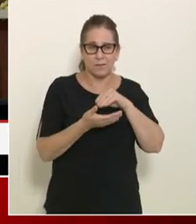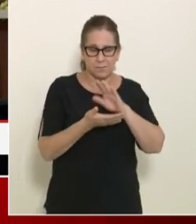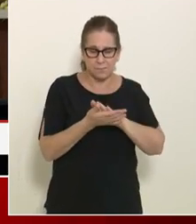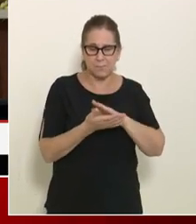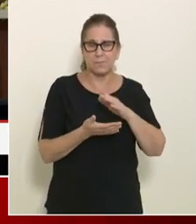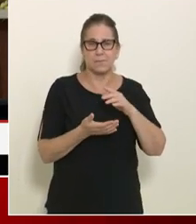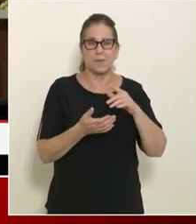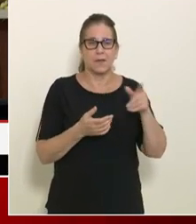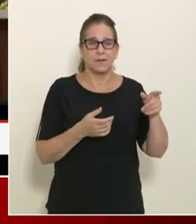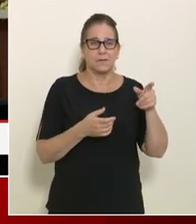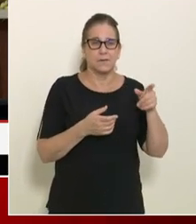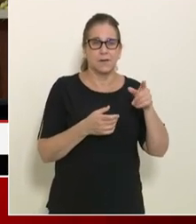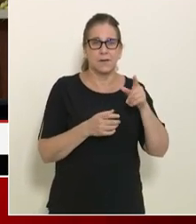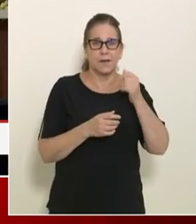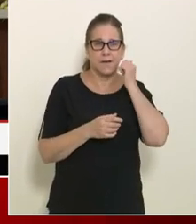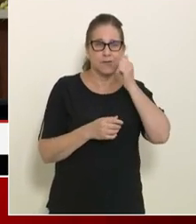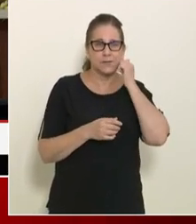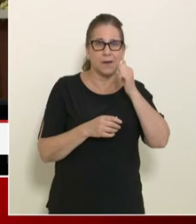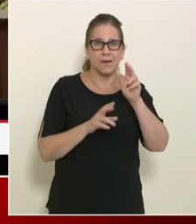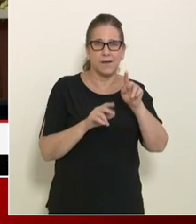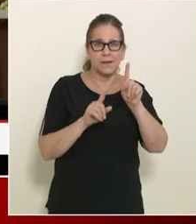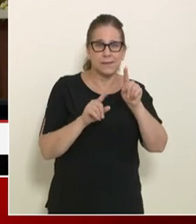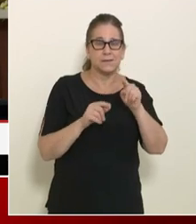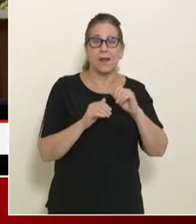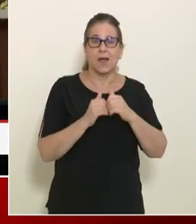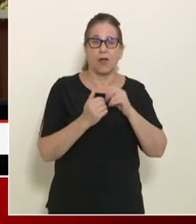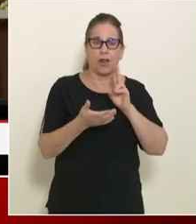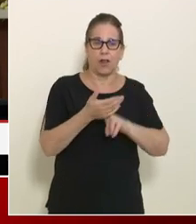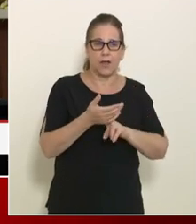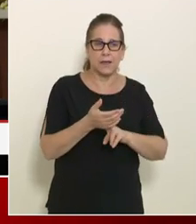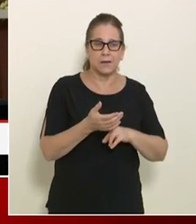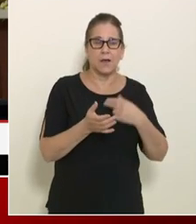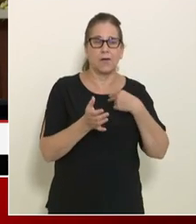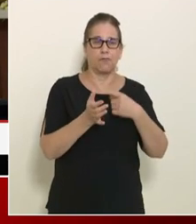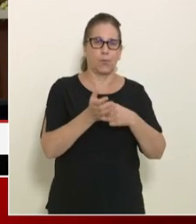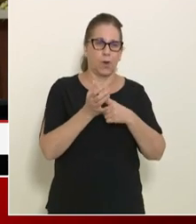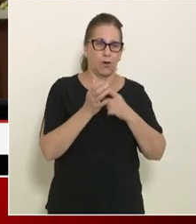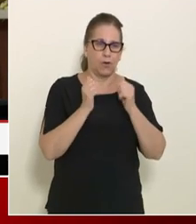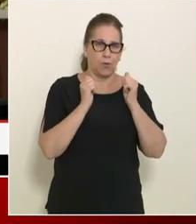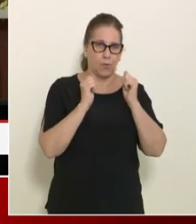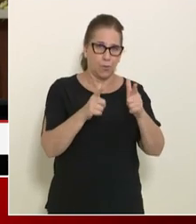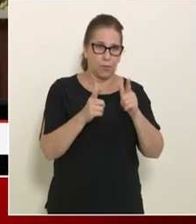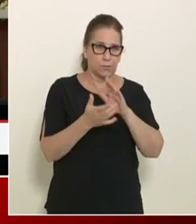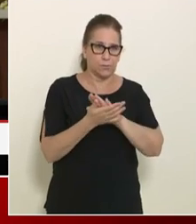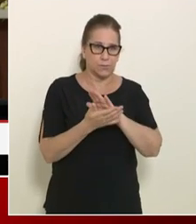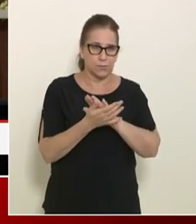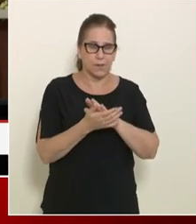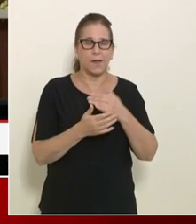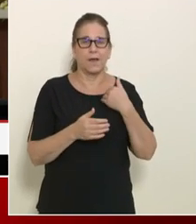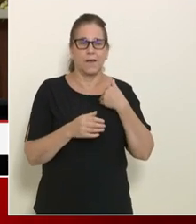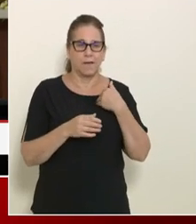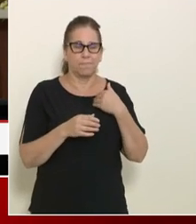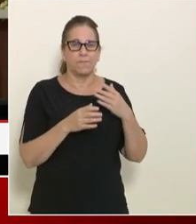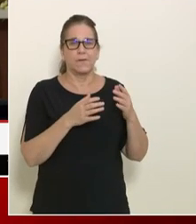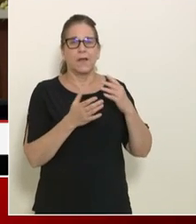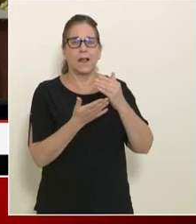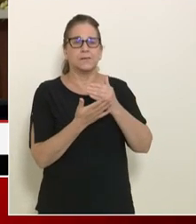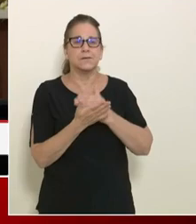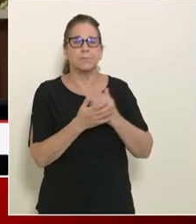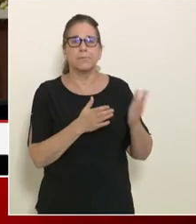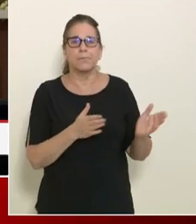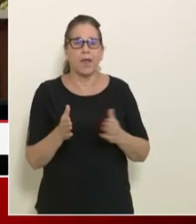In addition to that, we have required in all schools' virtual learning plans that they share with us how they will